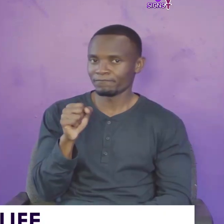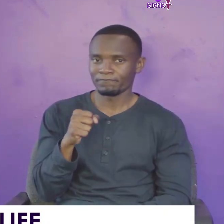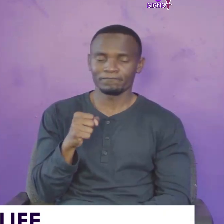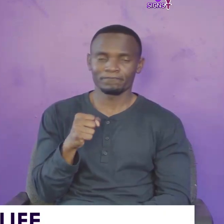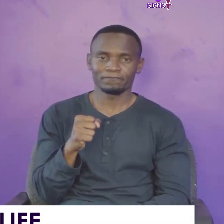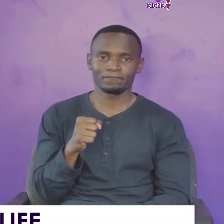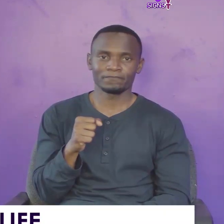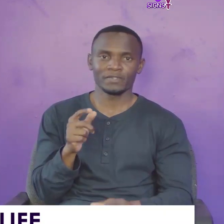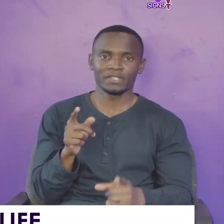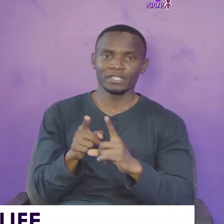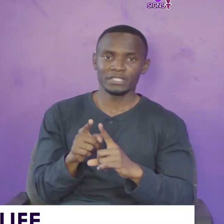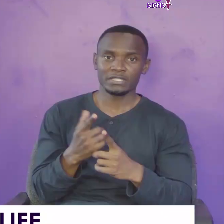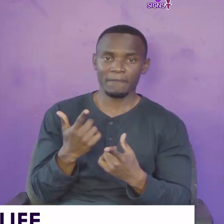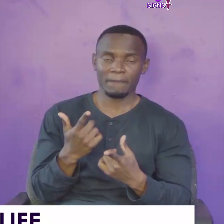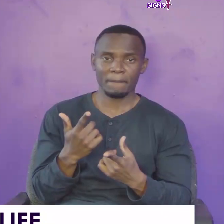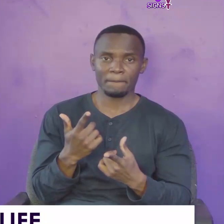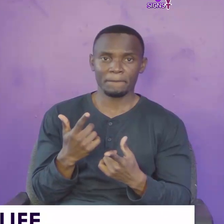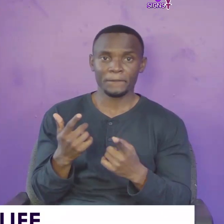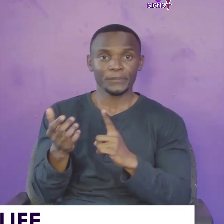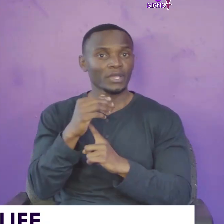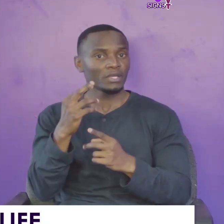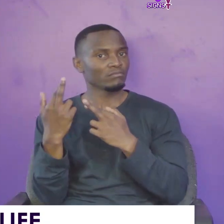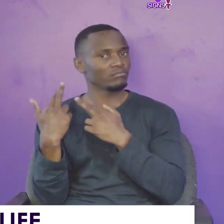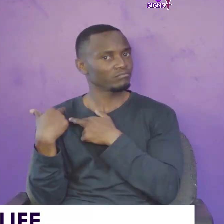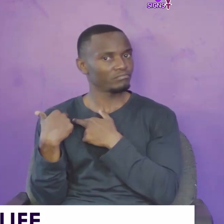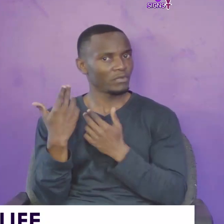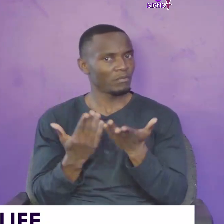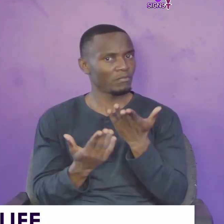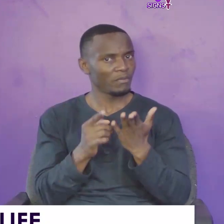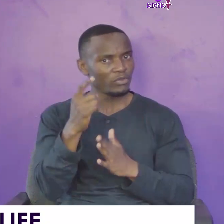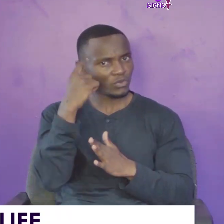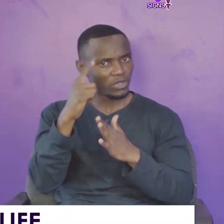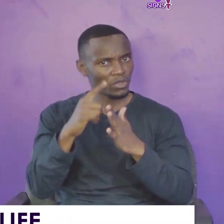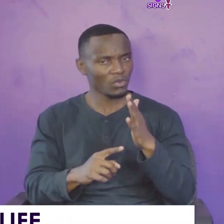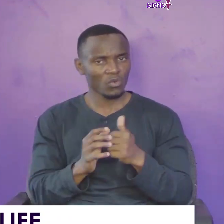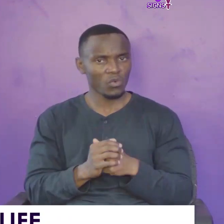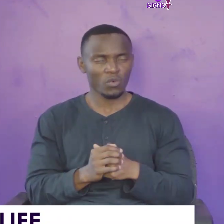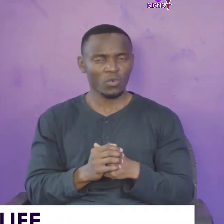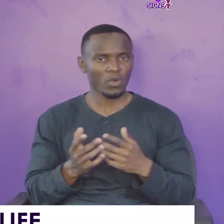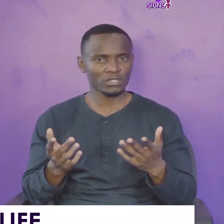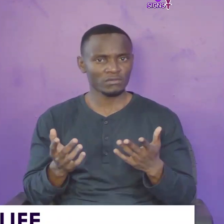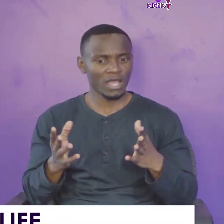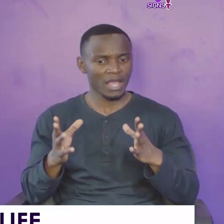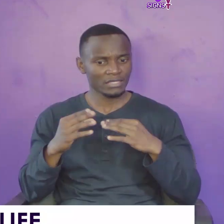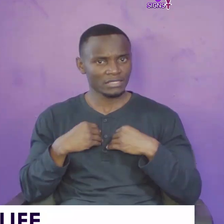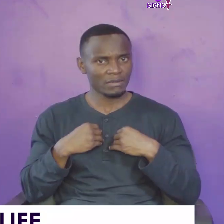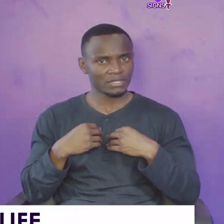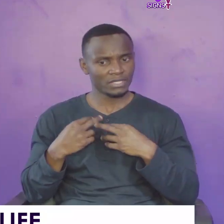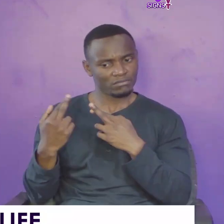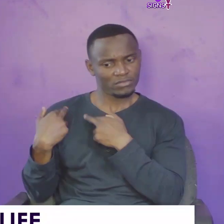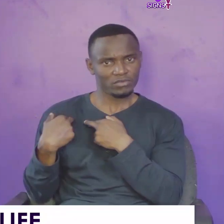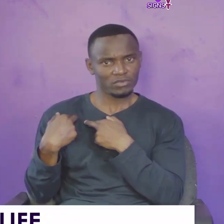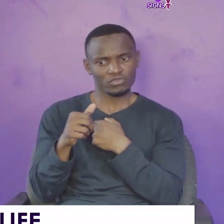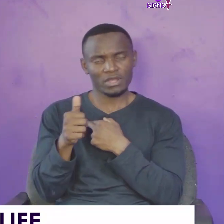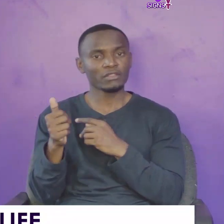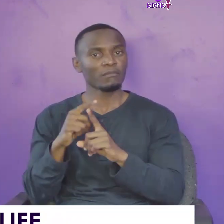you talk of accountability, we might think that you are referring to being accountable to others. There's also the